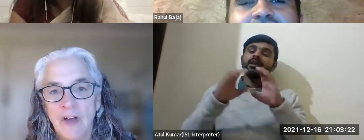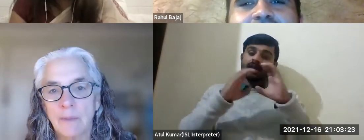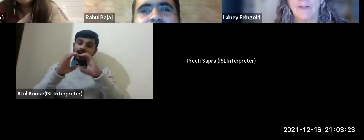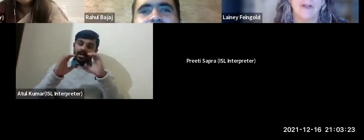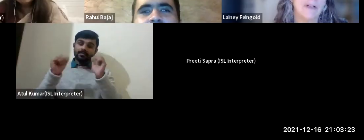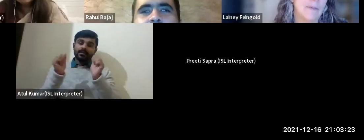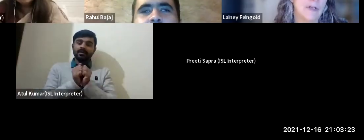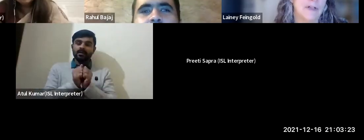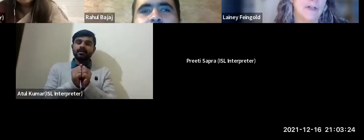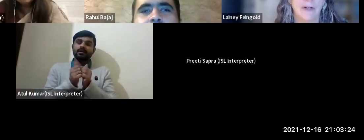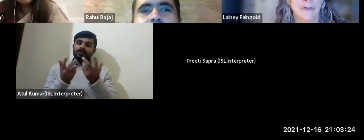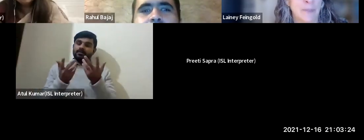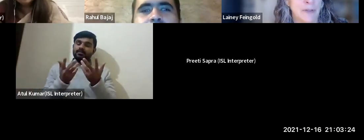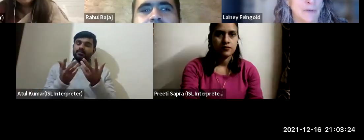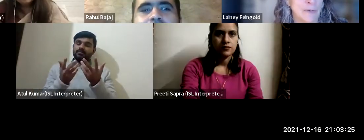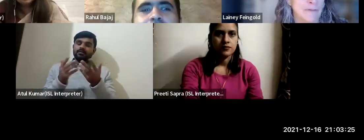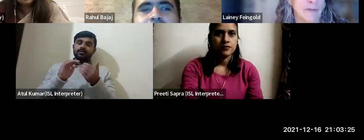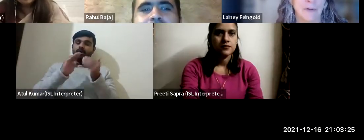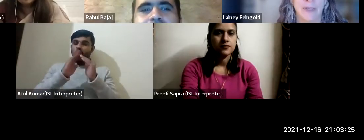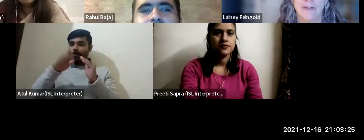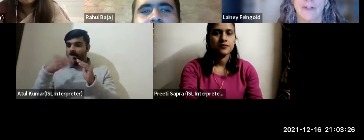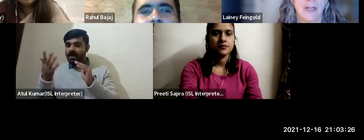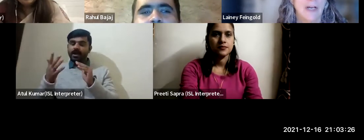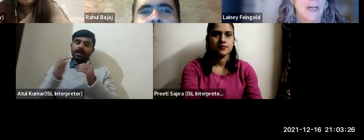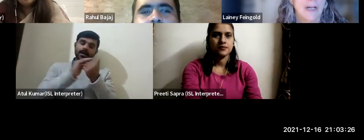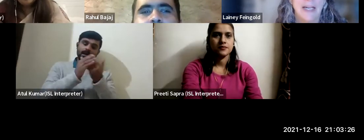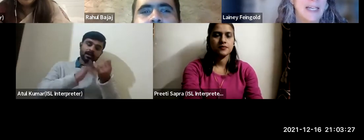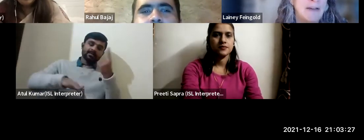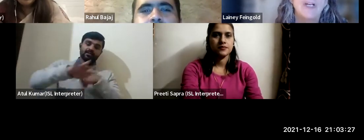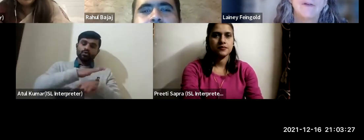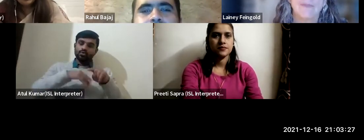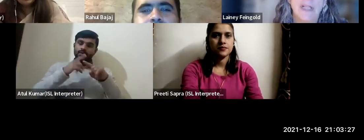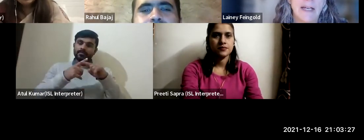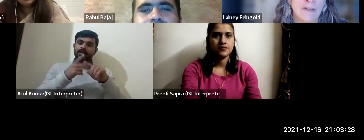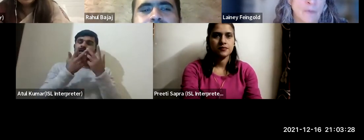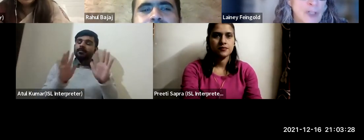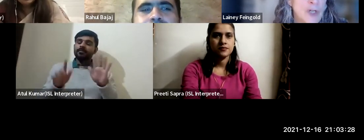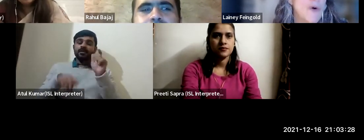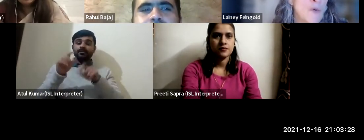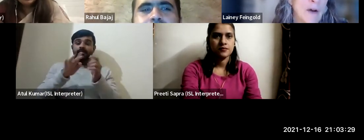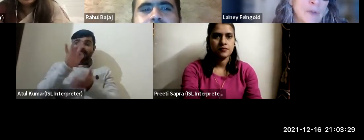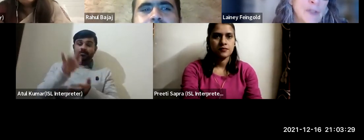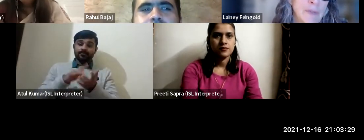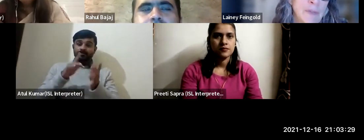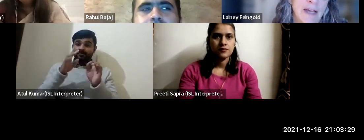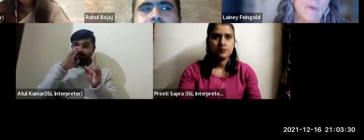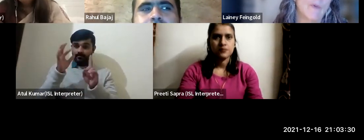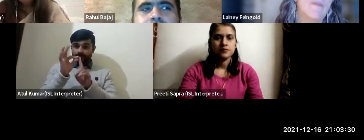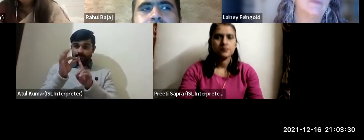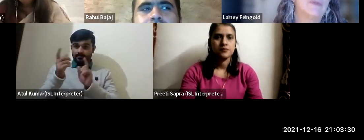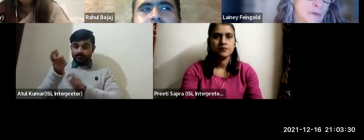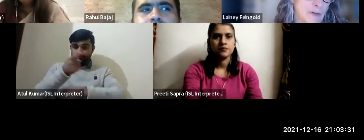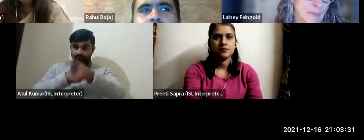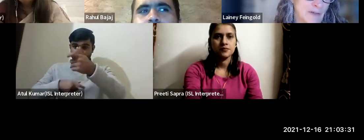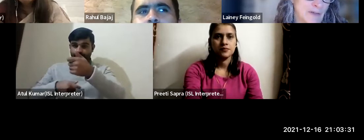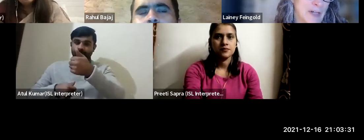our families, in our neighborhoods, in our spiritual environments, and in every other place, we know how we should behave when we want